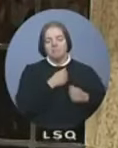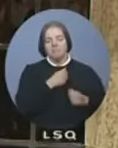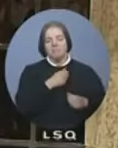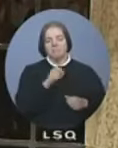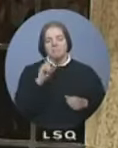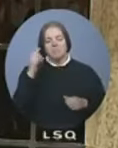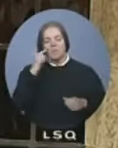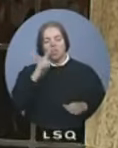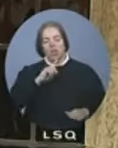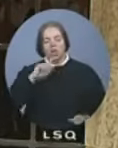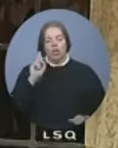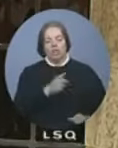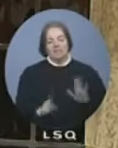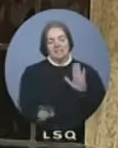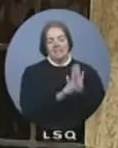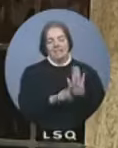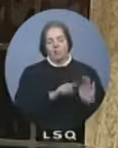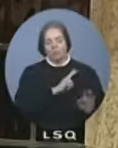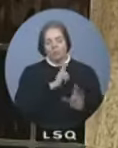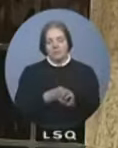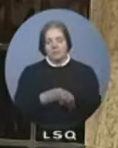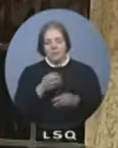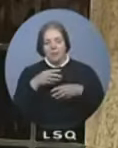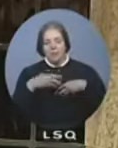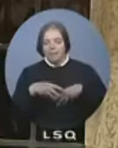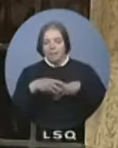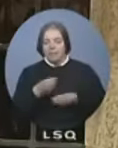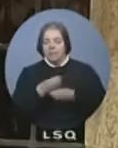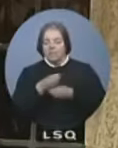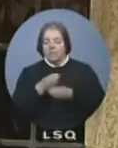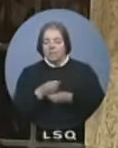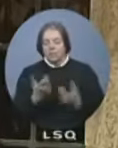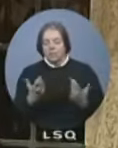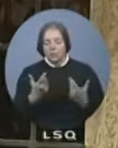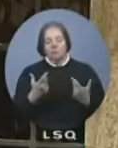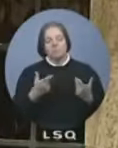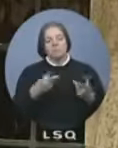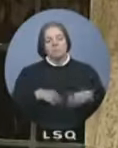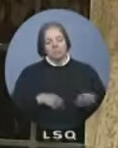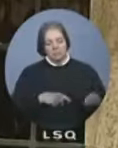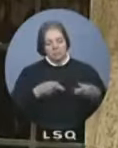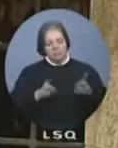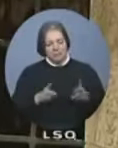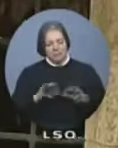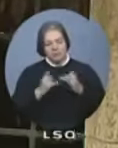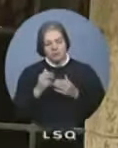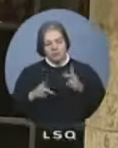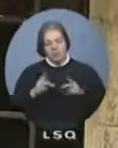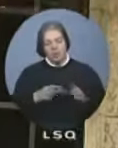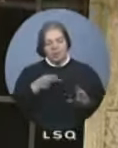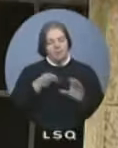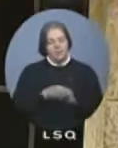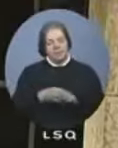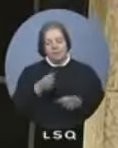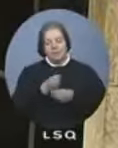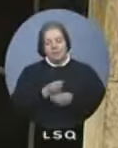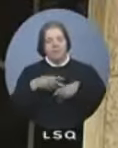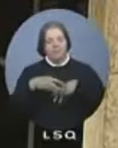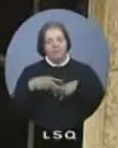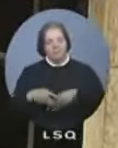them to attend this demonstration in civilian attire to show their support for the concerns raised? The Honourable Minister of